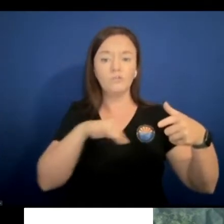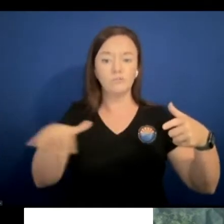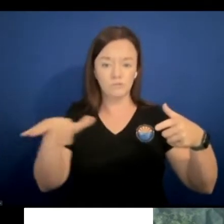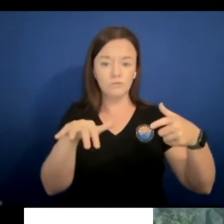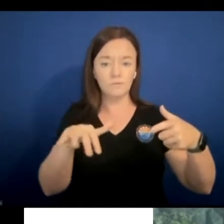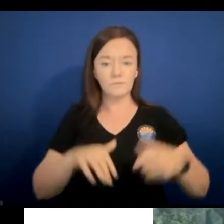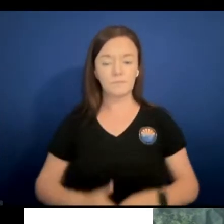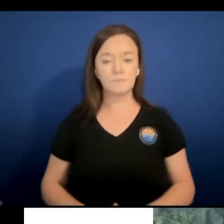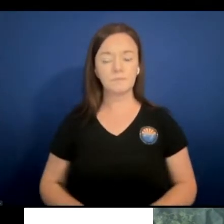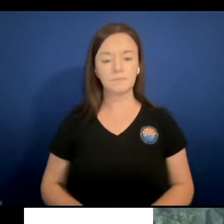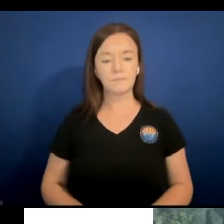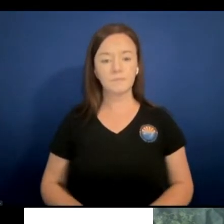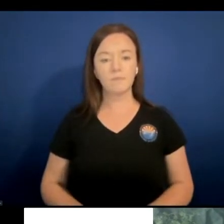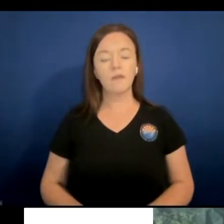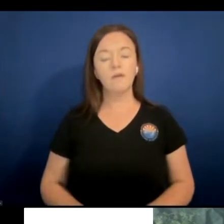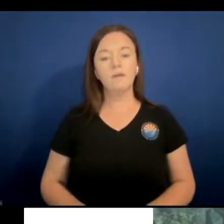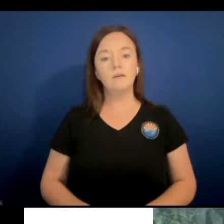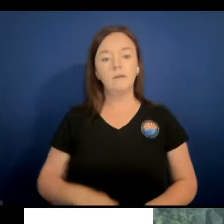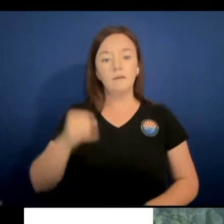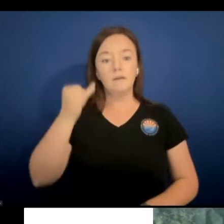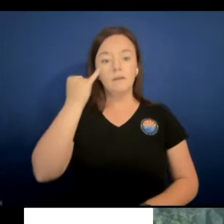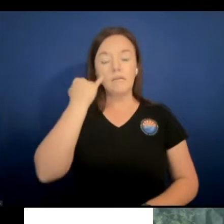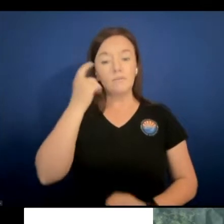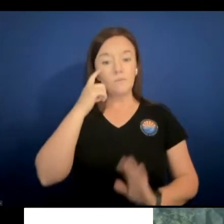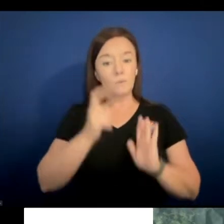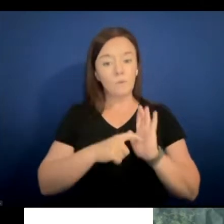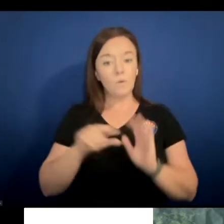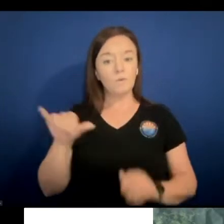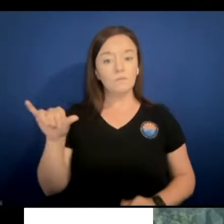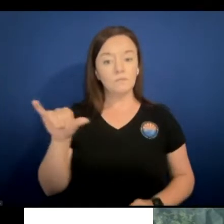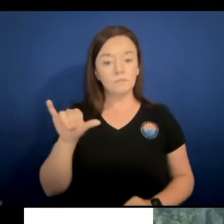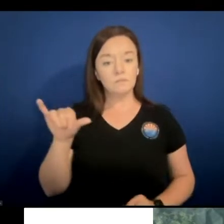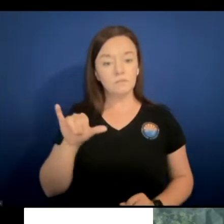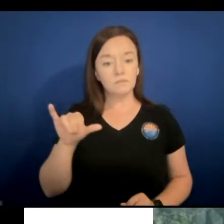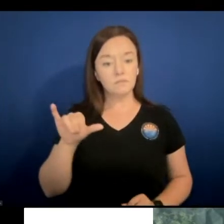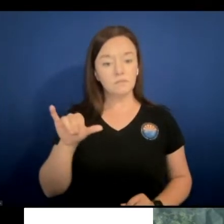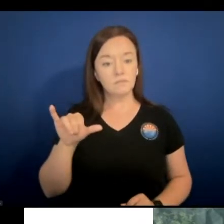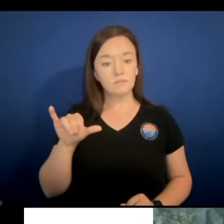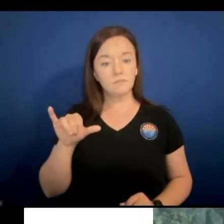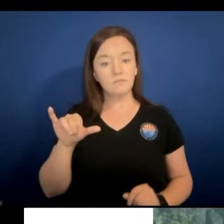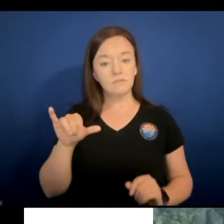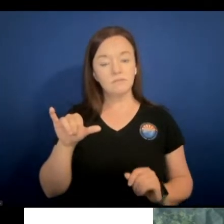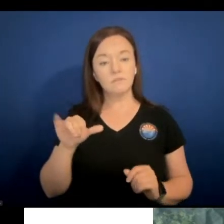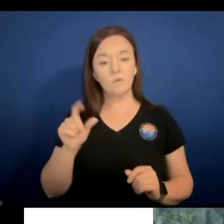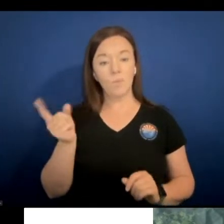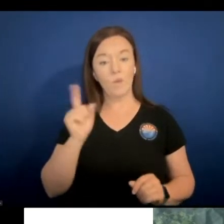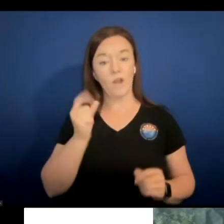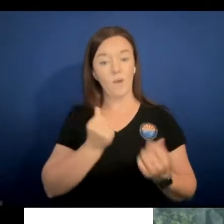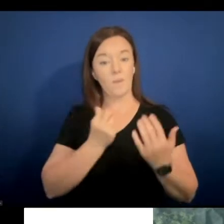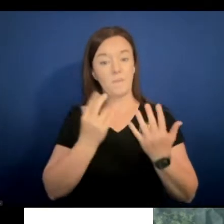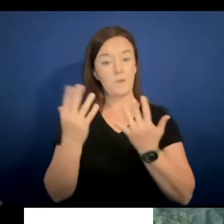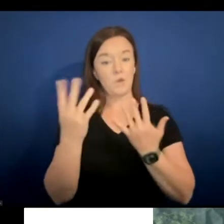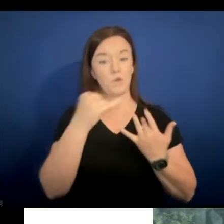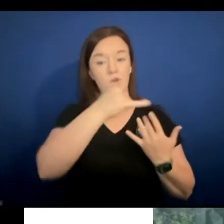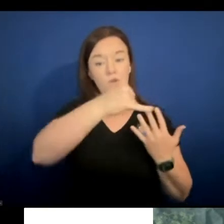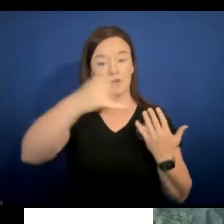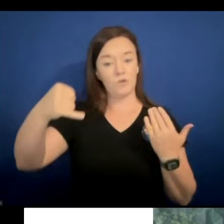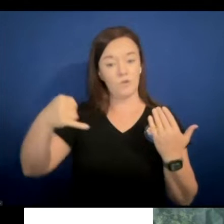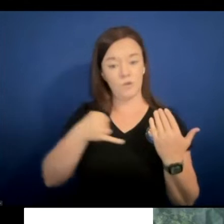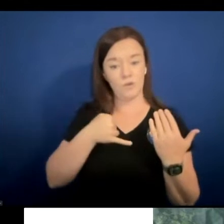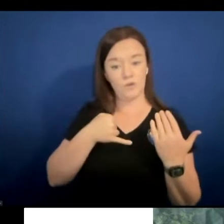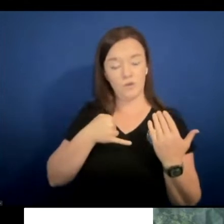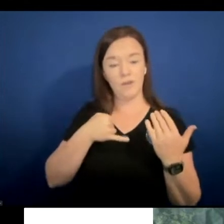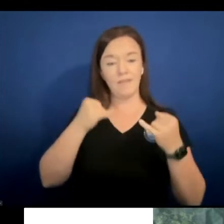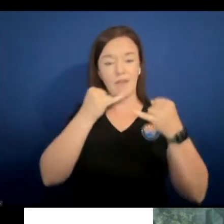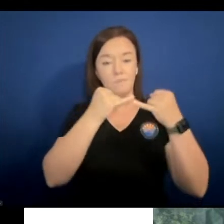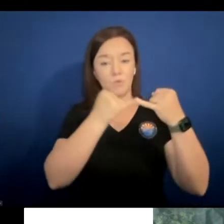watershed. And if you will note as well, the boundary of the burn area is approximately 8 to